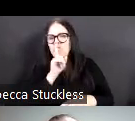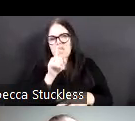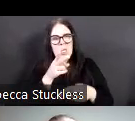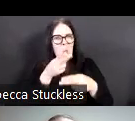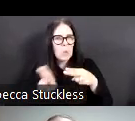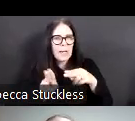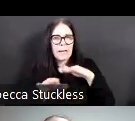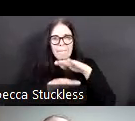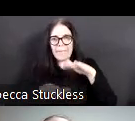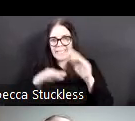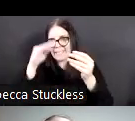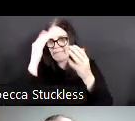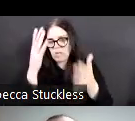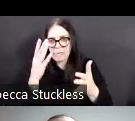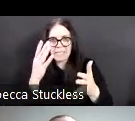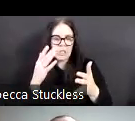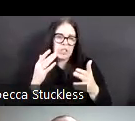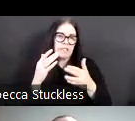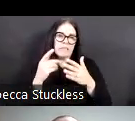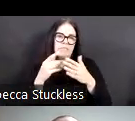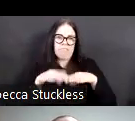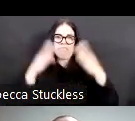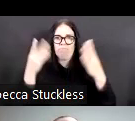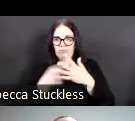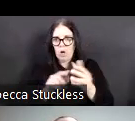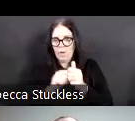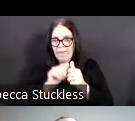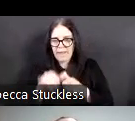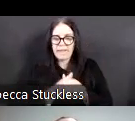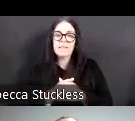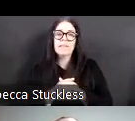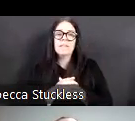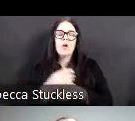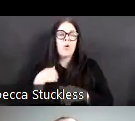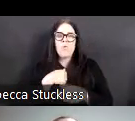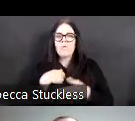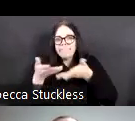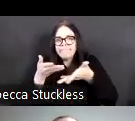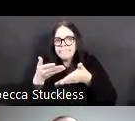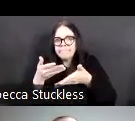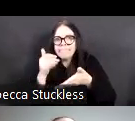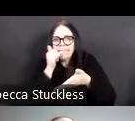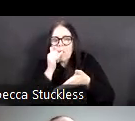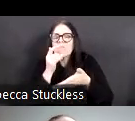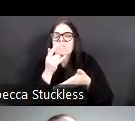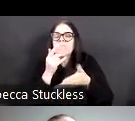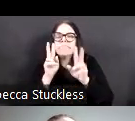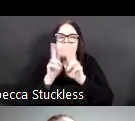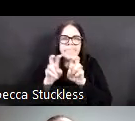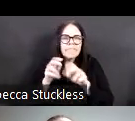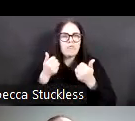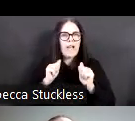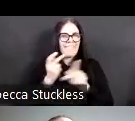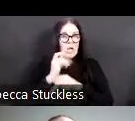basic information to start with to determine whether they're potentially a right fit for